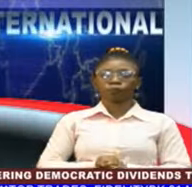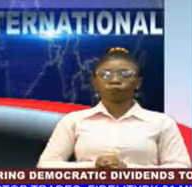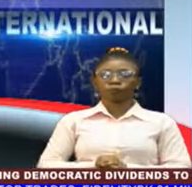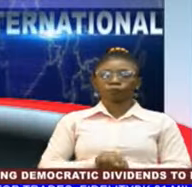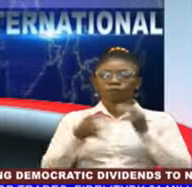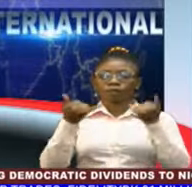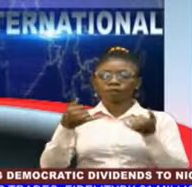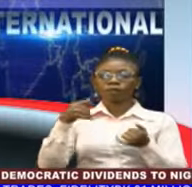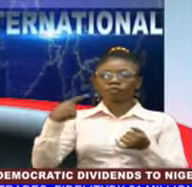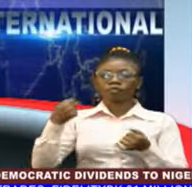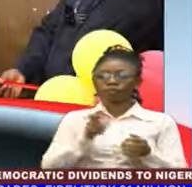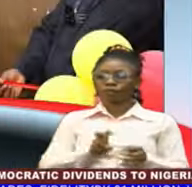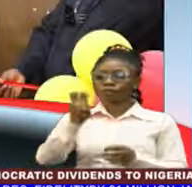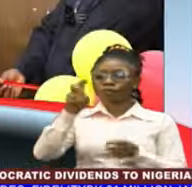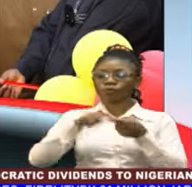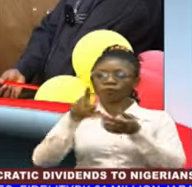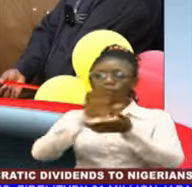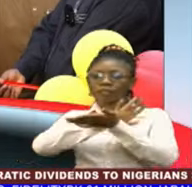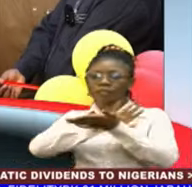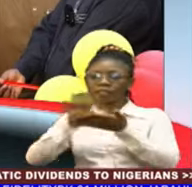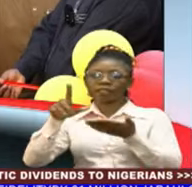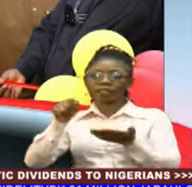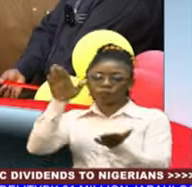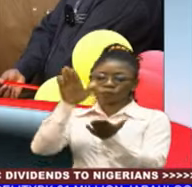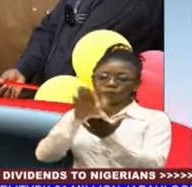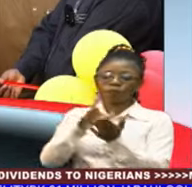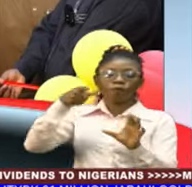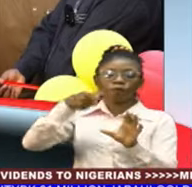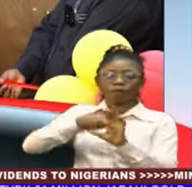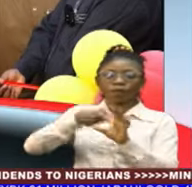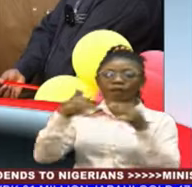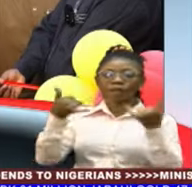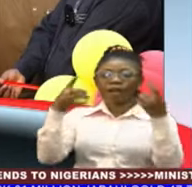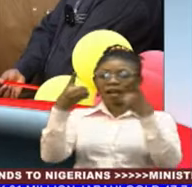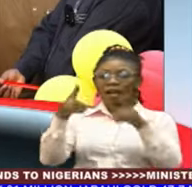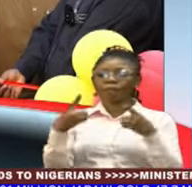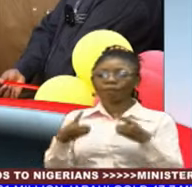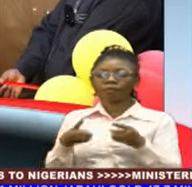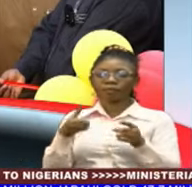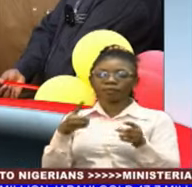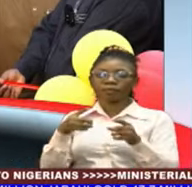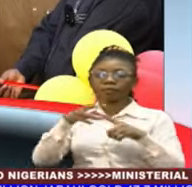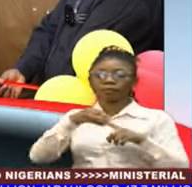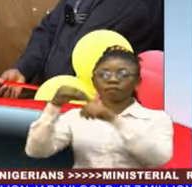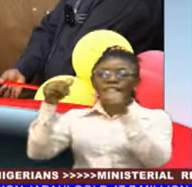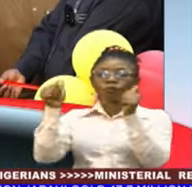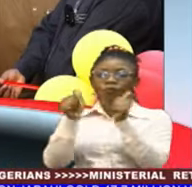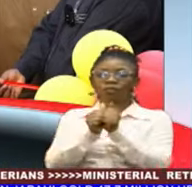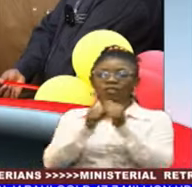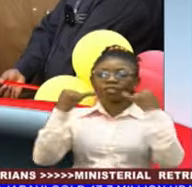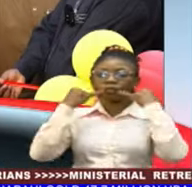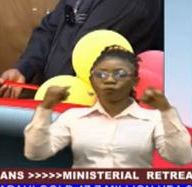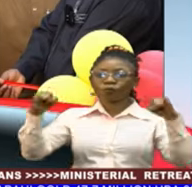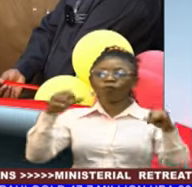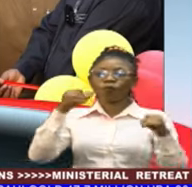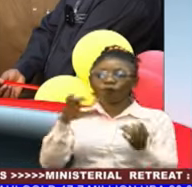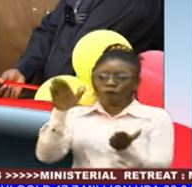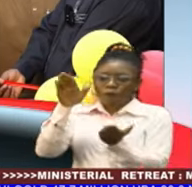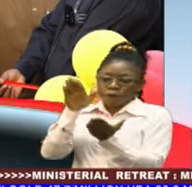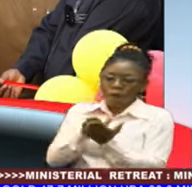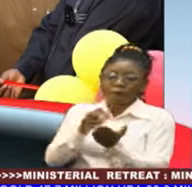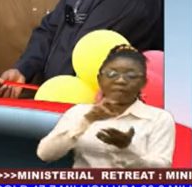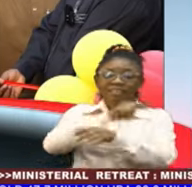Now the journey to cleaner and cheaper fuel is on in earnest, particularly with the inauguration of the compressed natural